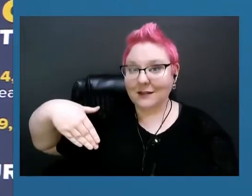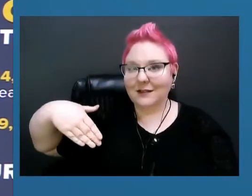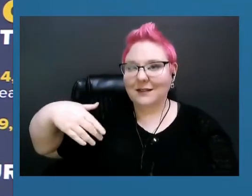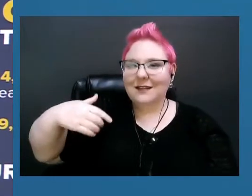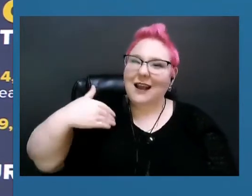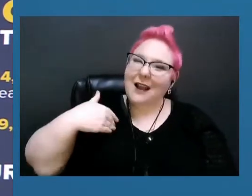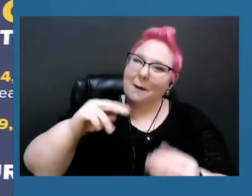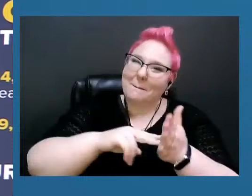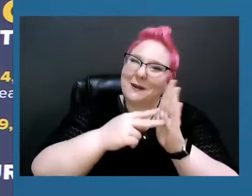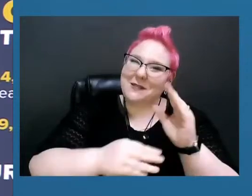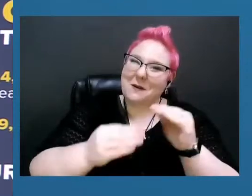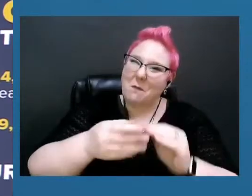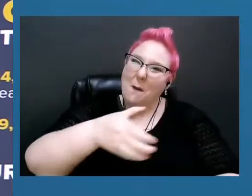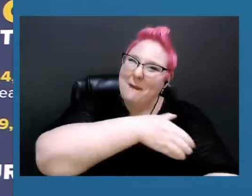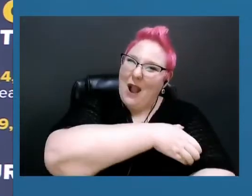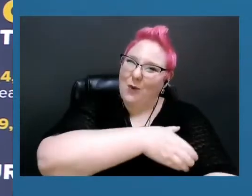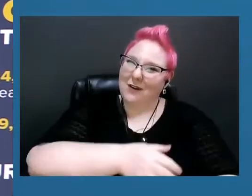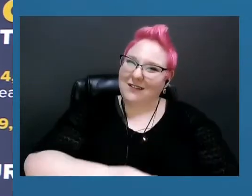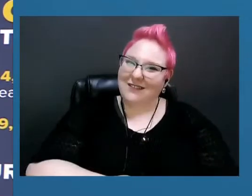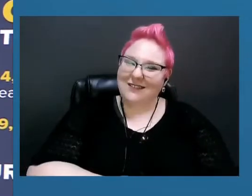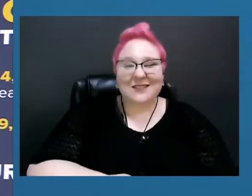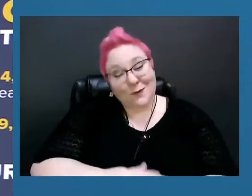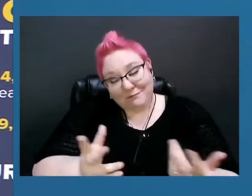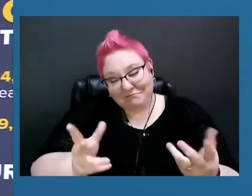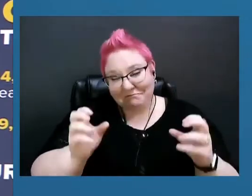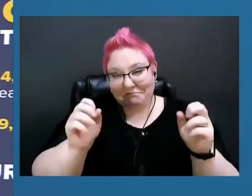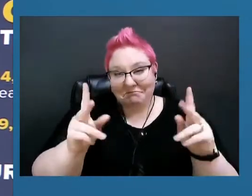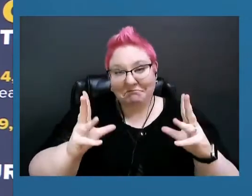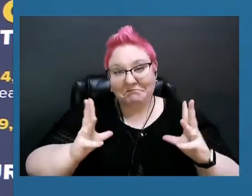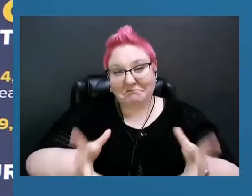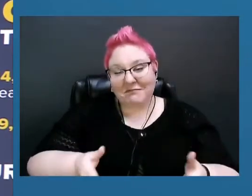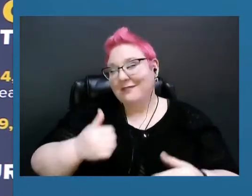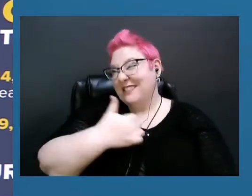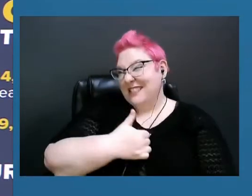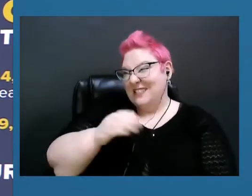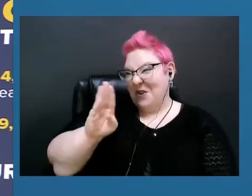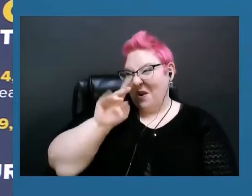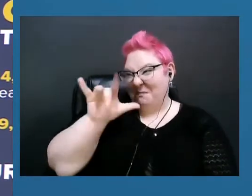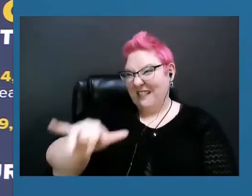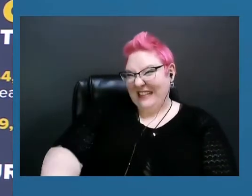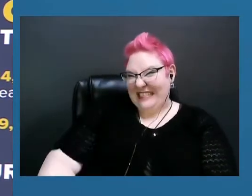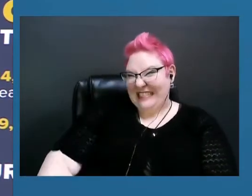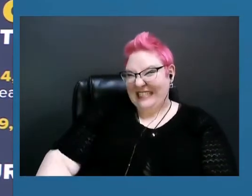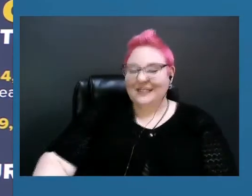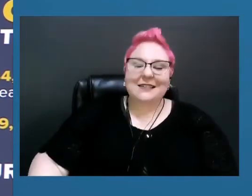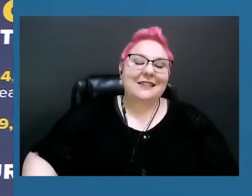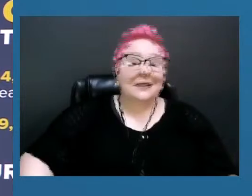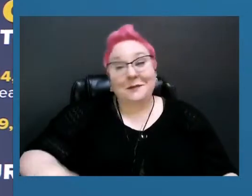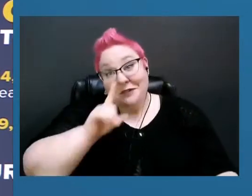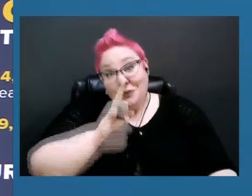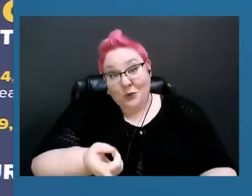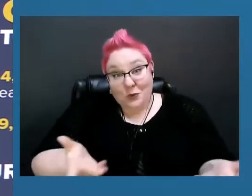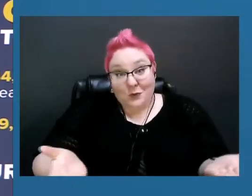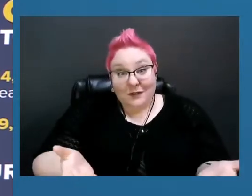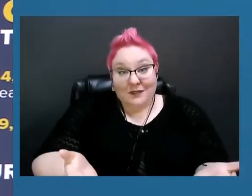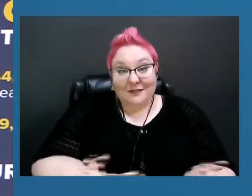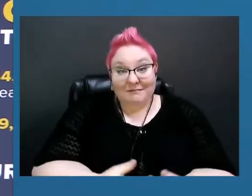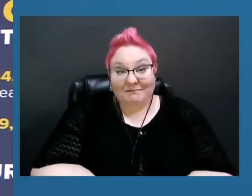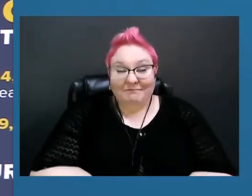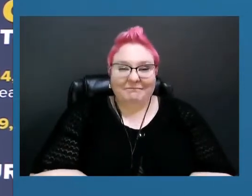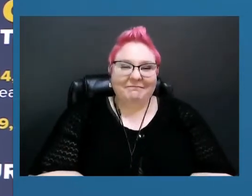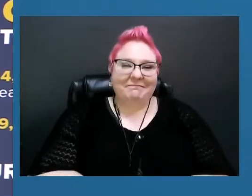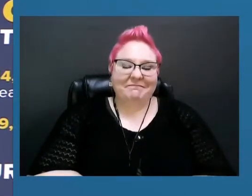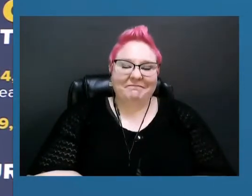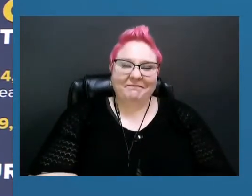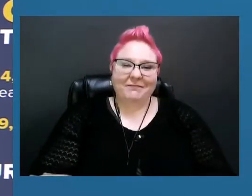power. Okay, so I'm okay with late. Sorry, Billy. It's true, right? It's true. Okay,